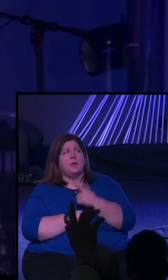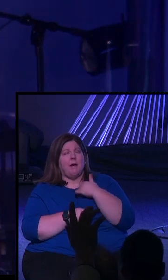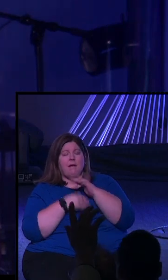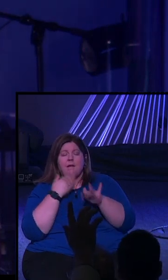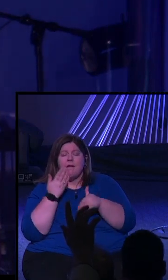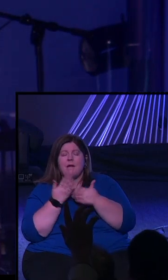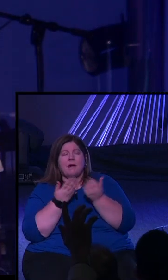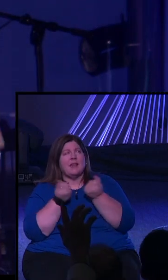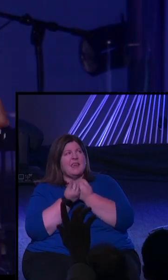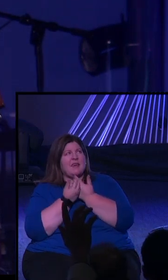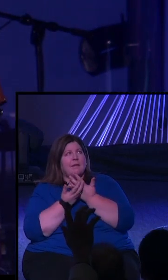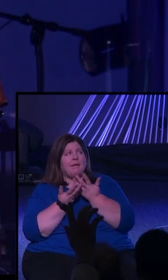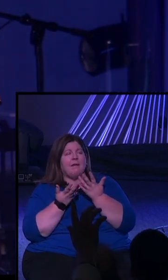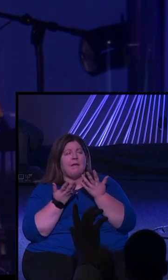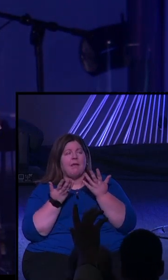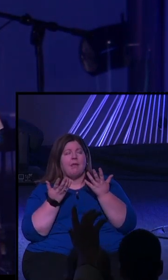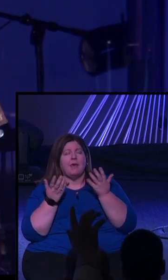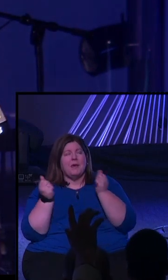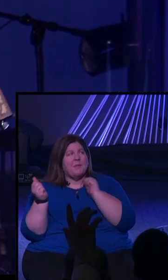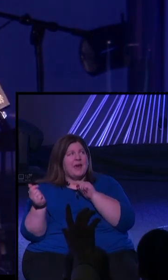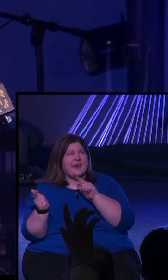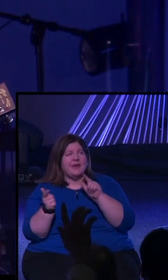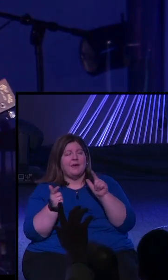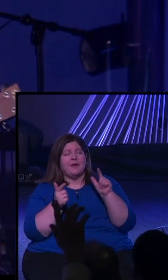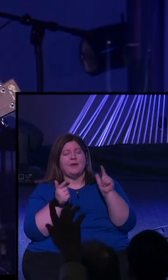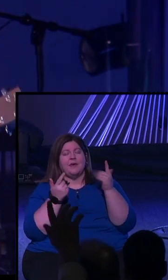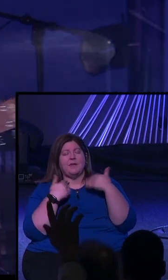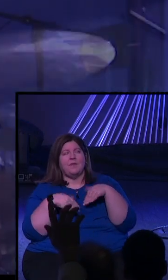my all in all, my